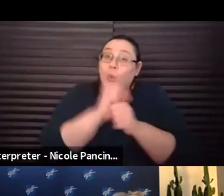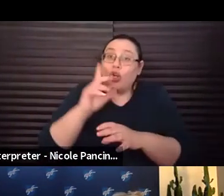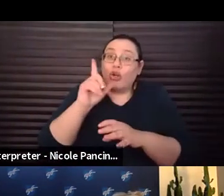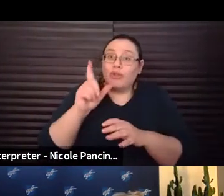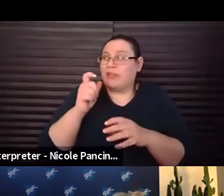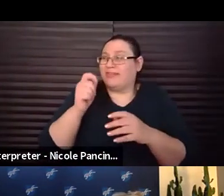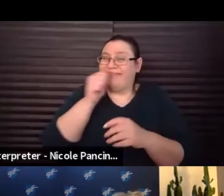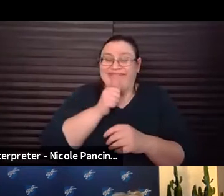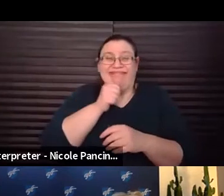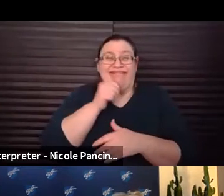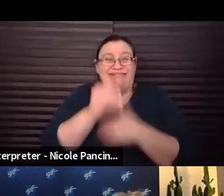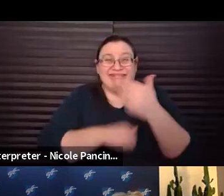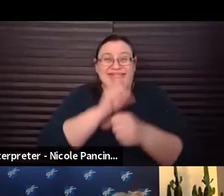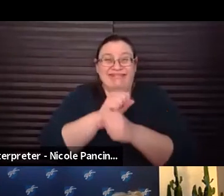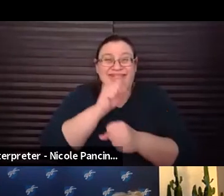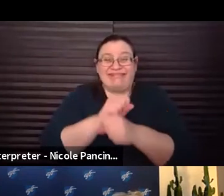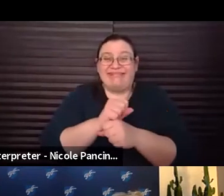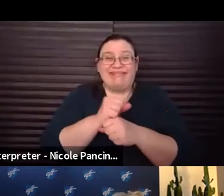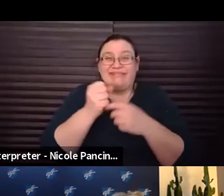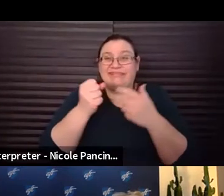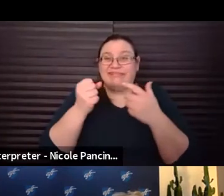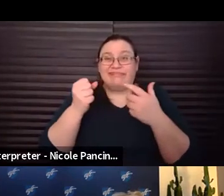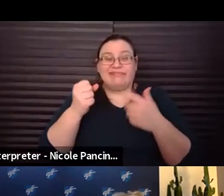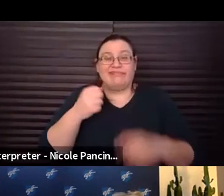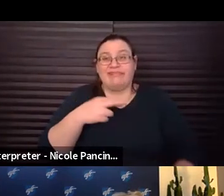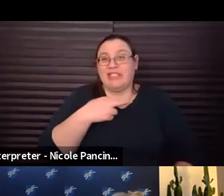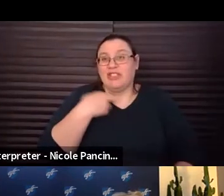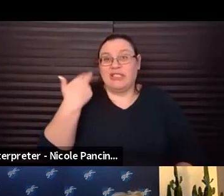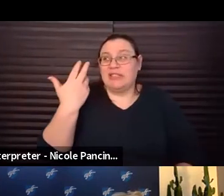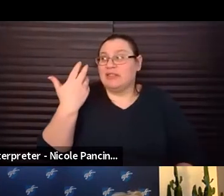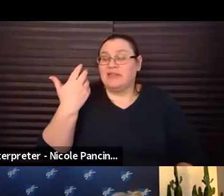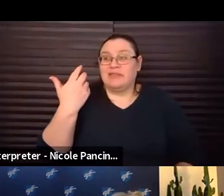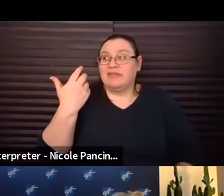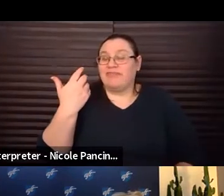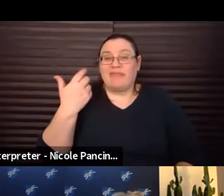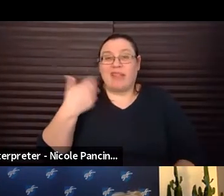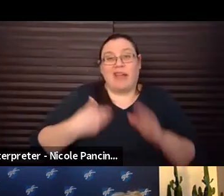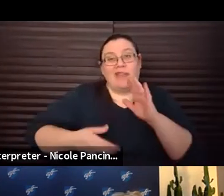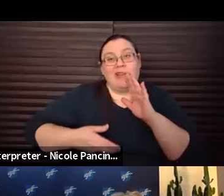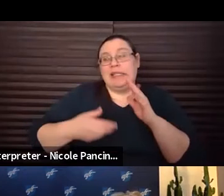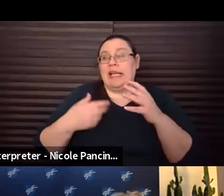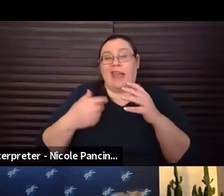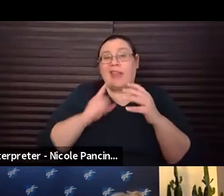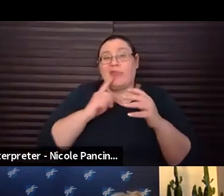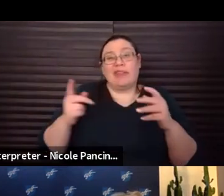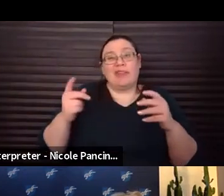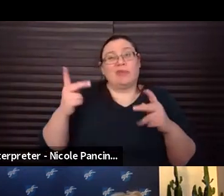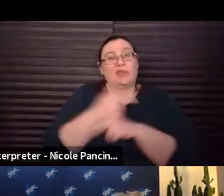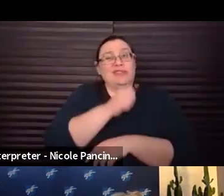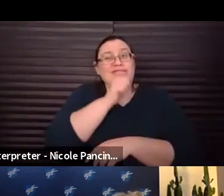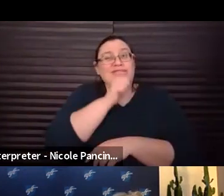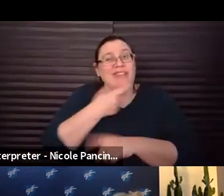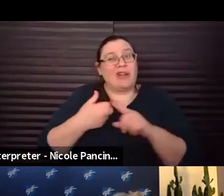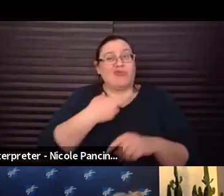work, and they risk, and they have a higher price of that risk because they may not be